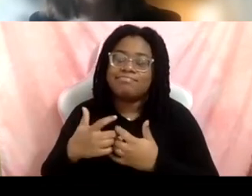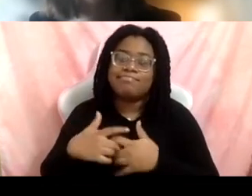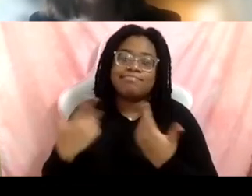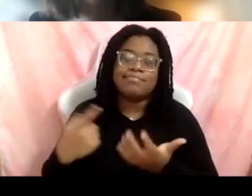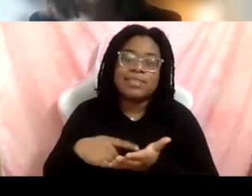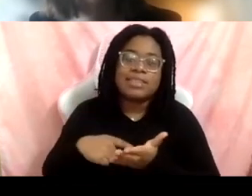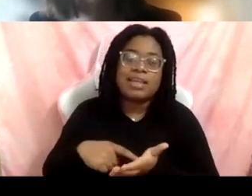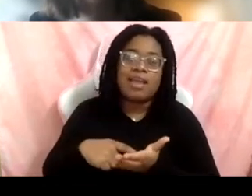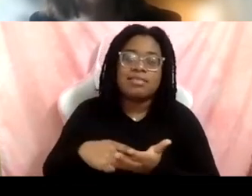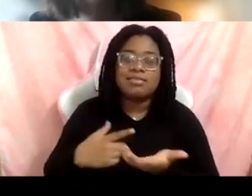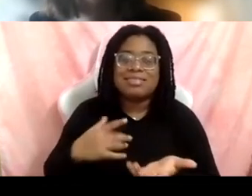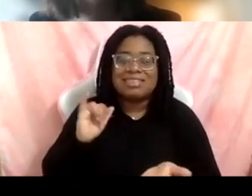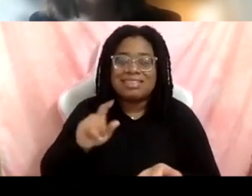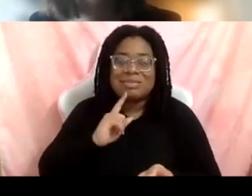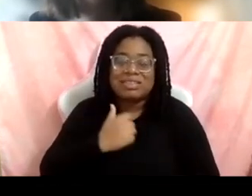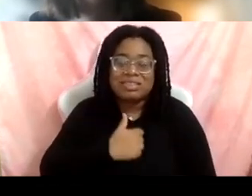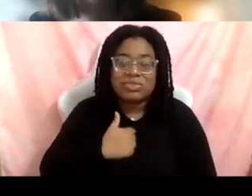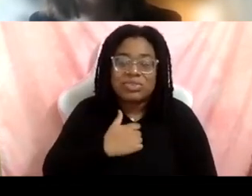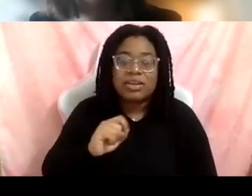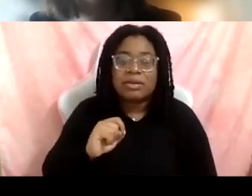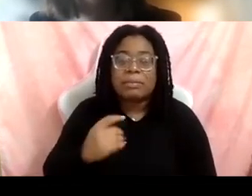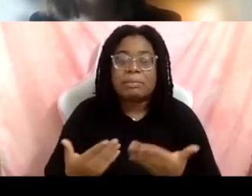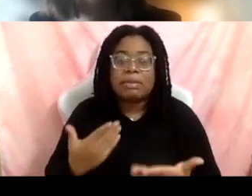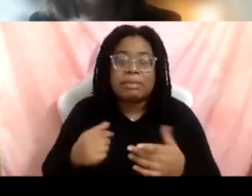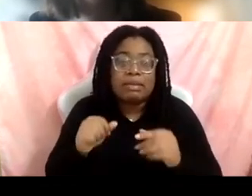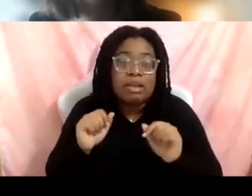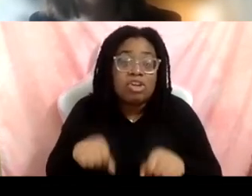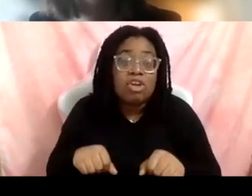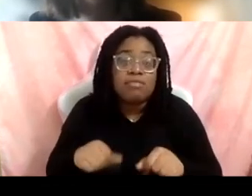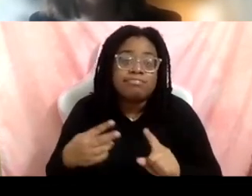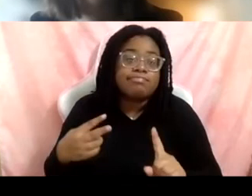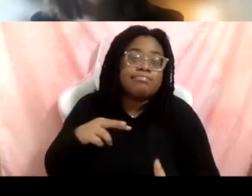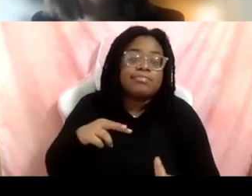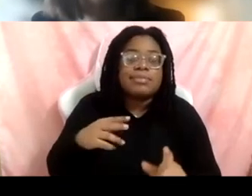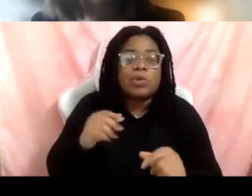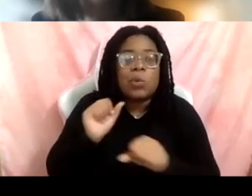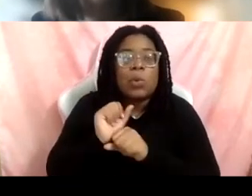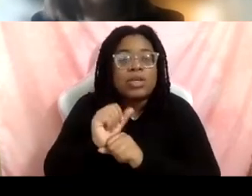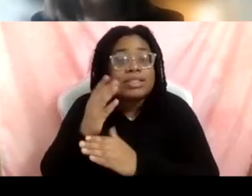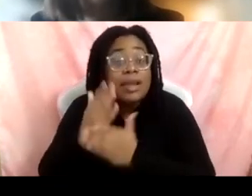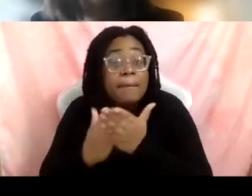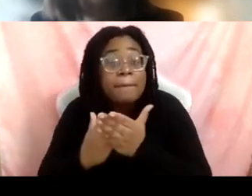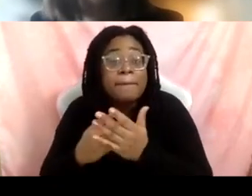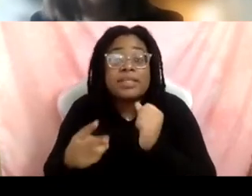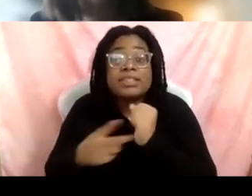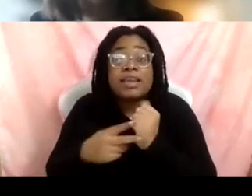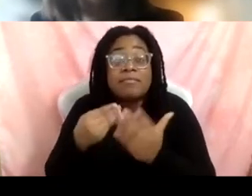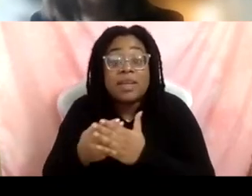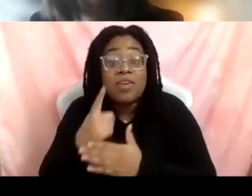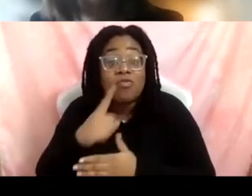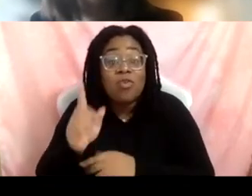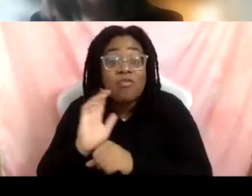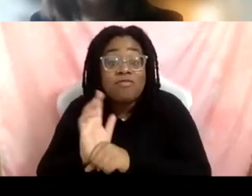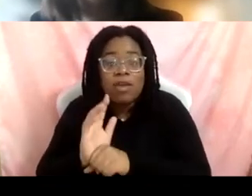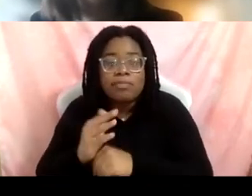and so I really regret it. And I think that I could have, in retrospect, worked some and saved money to make a film and just made the